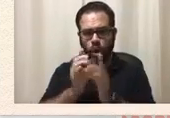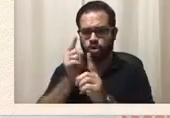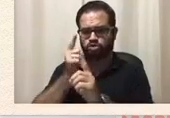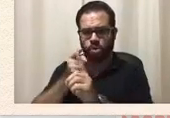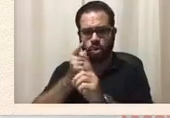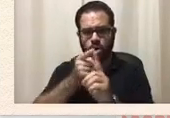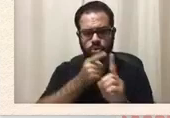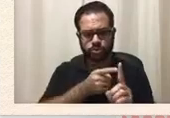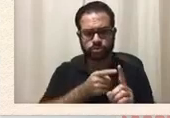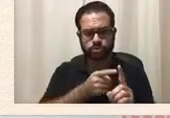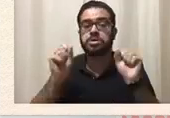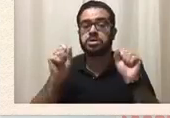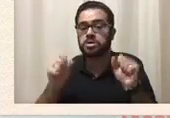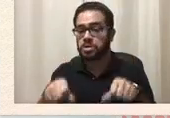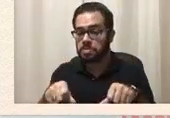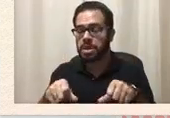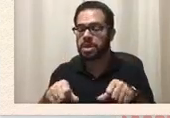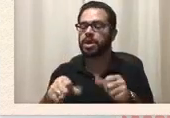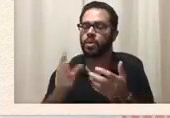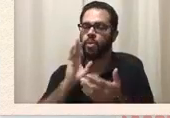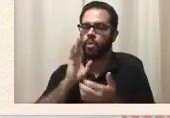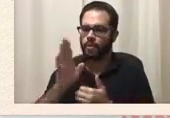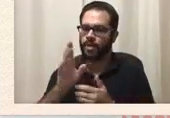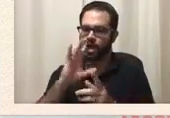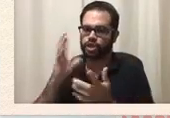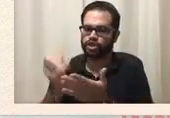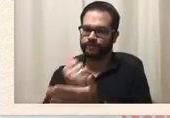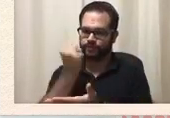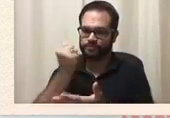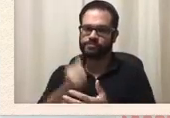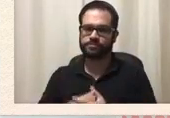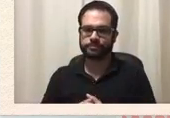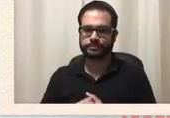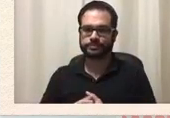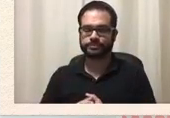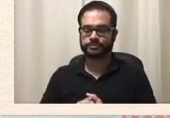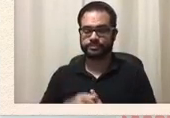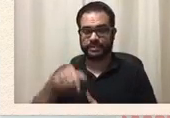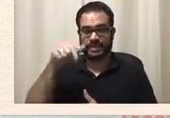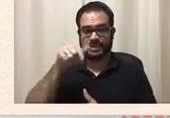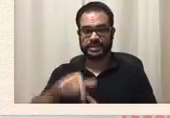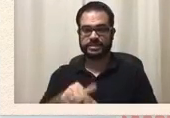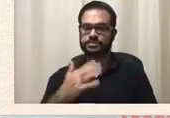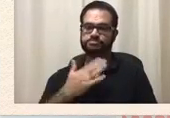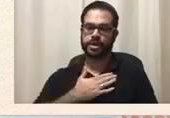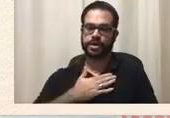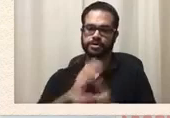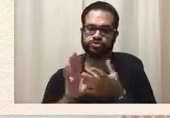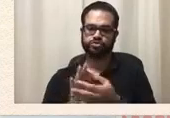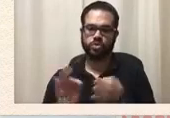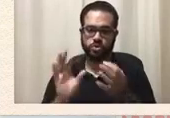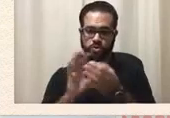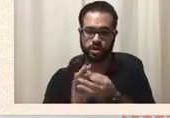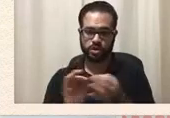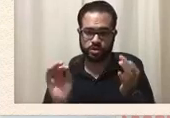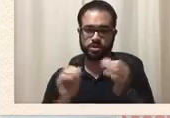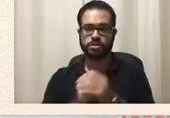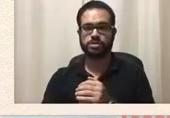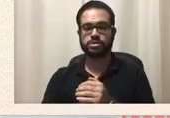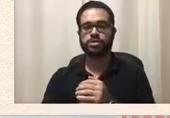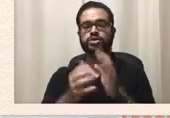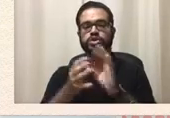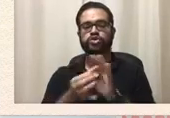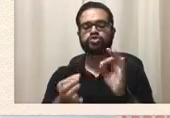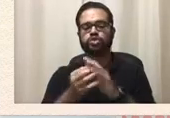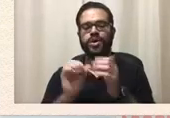achieved. This is my story, the story as I recall it.